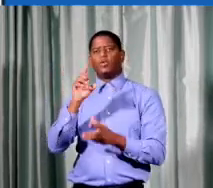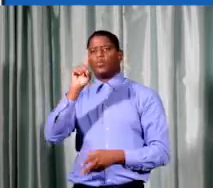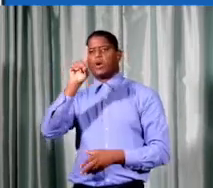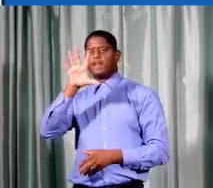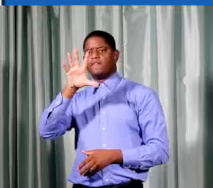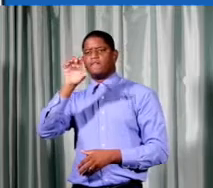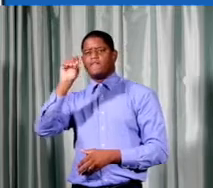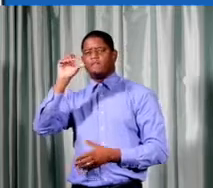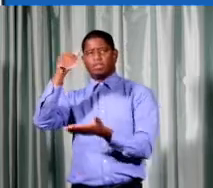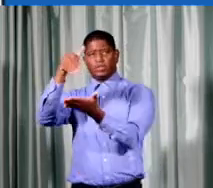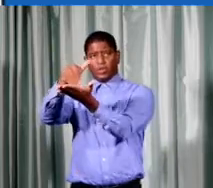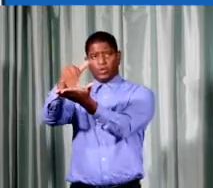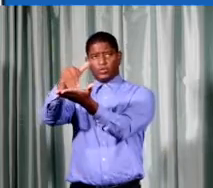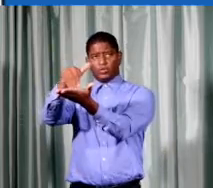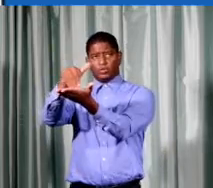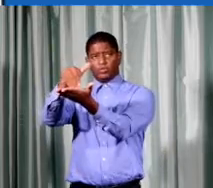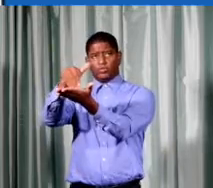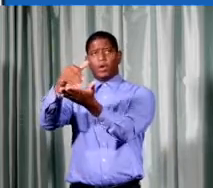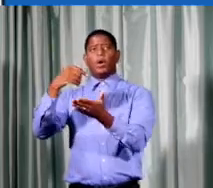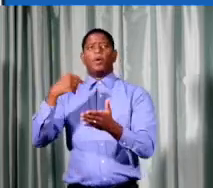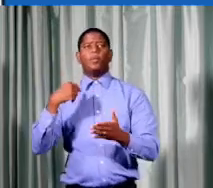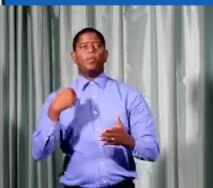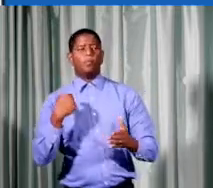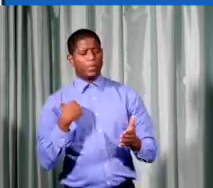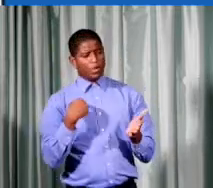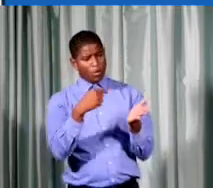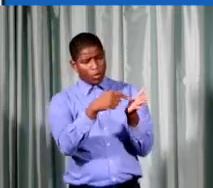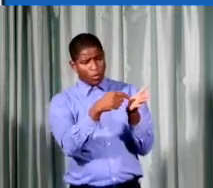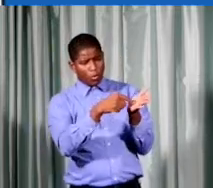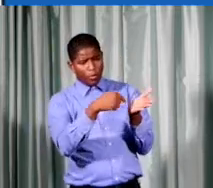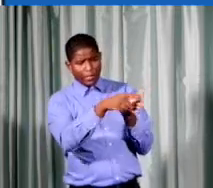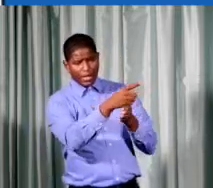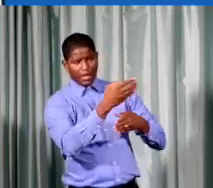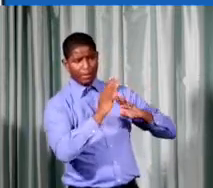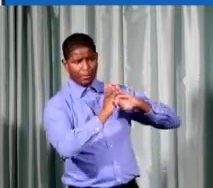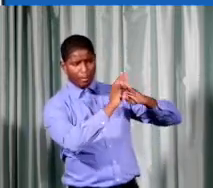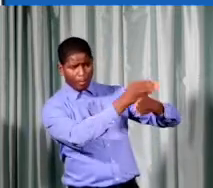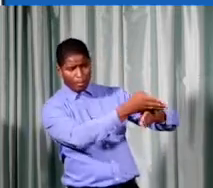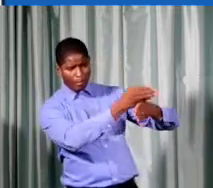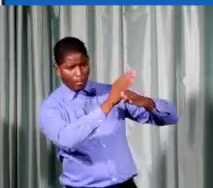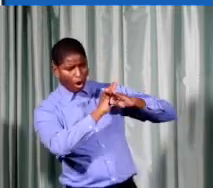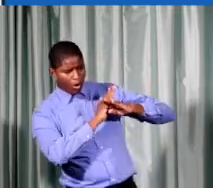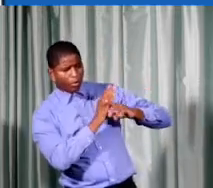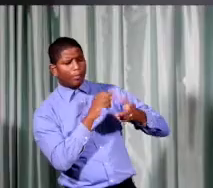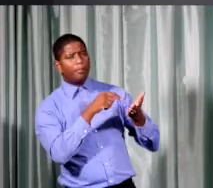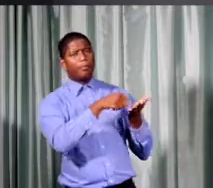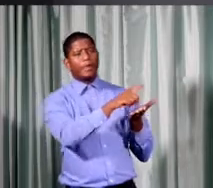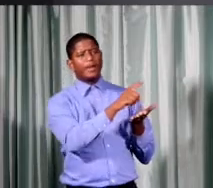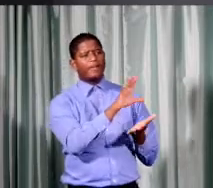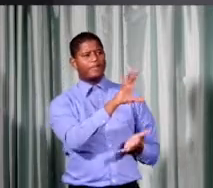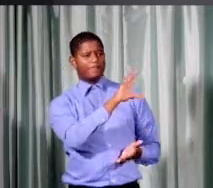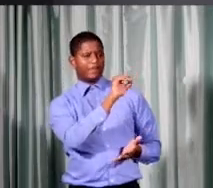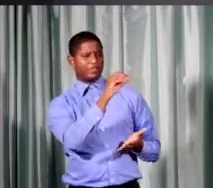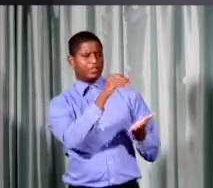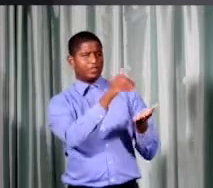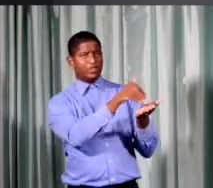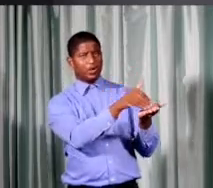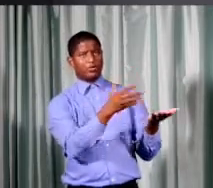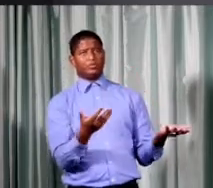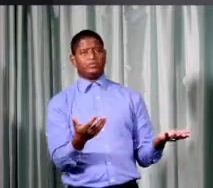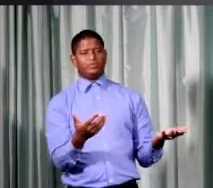And equity is 100. The equation is in balance. And these balances